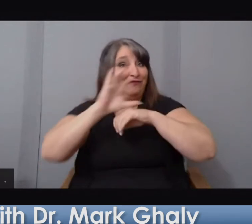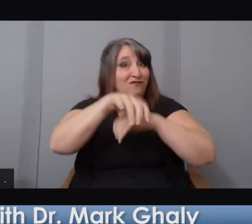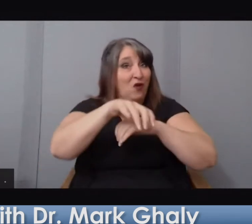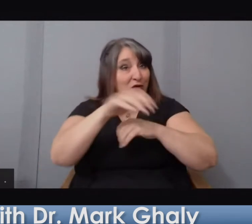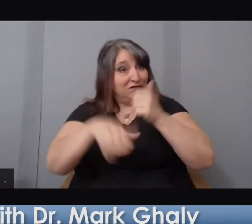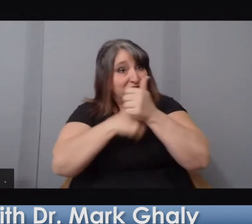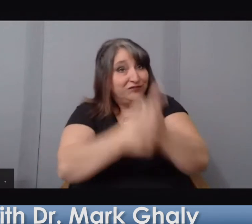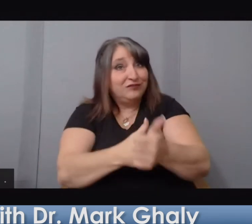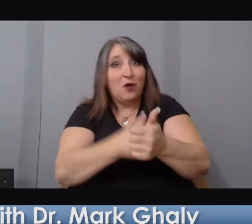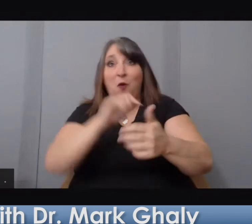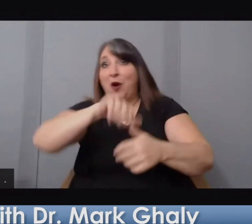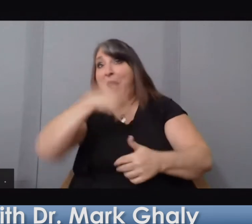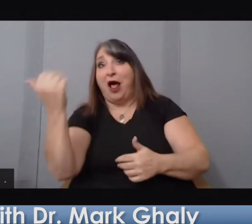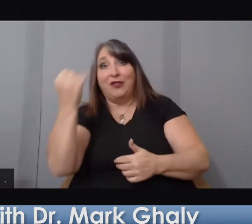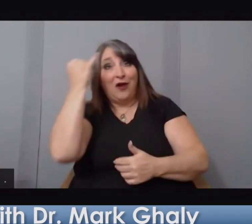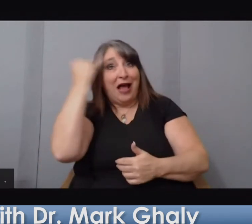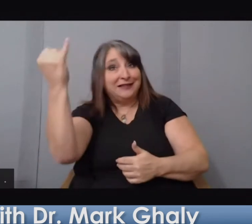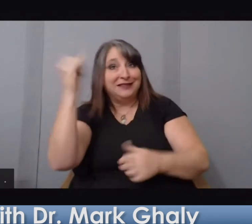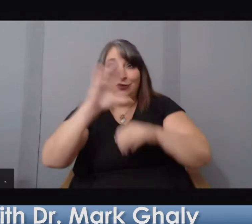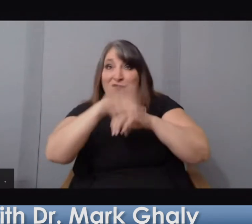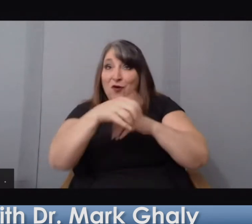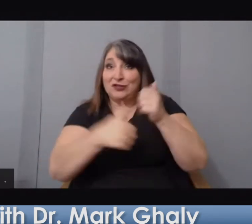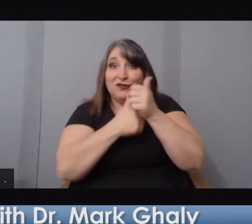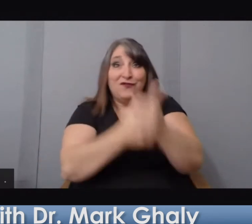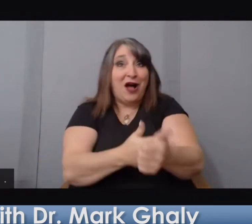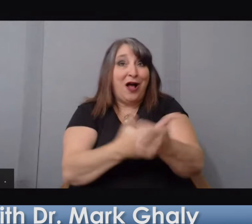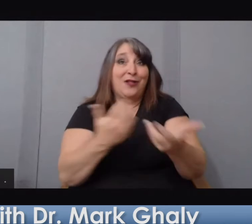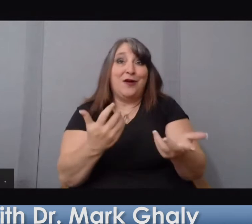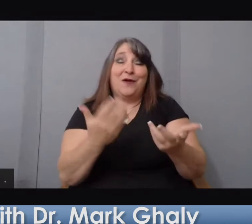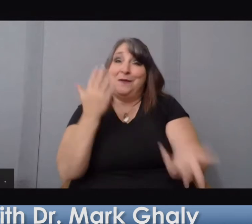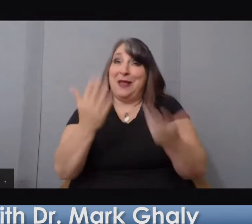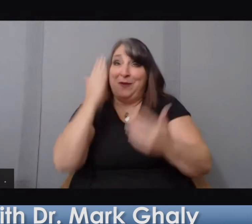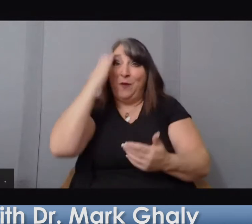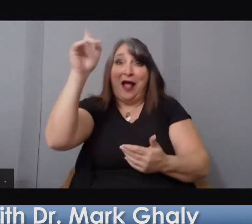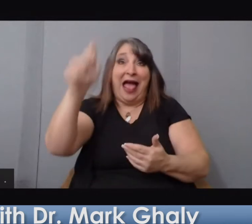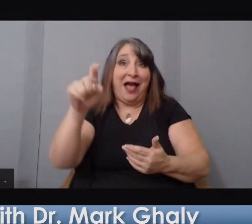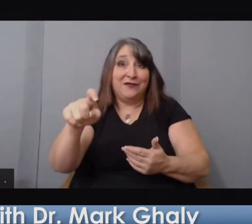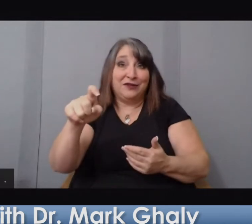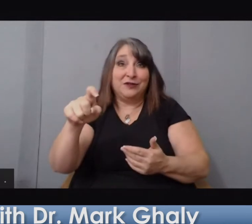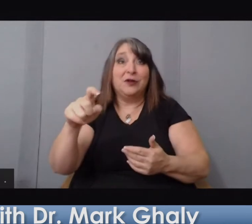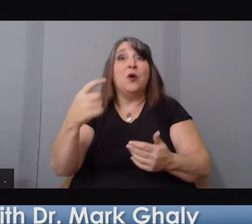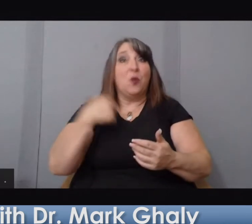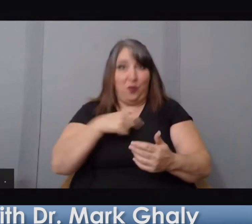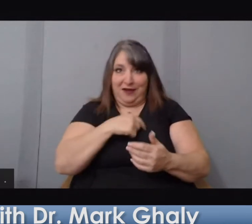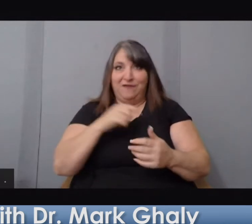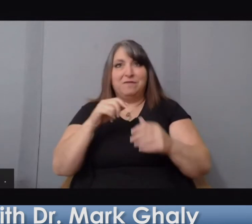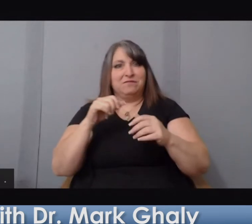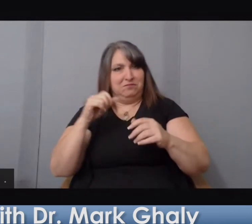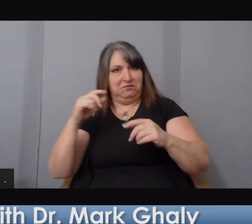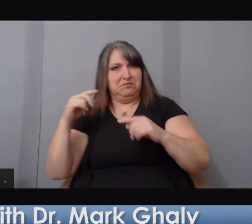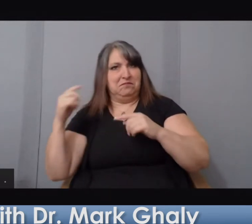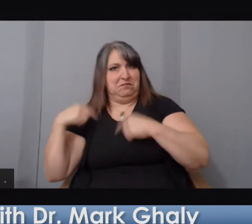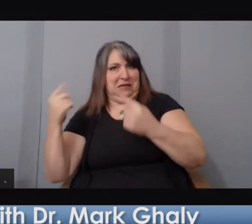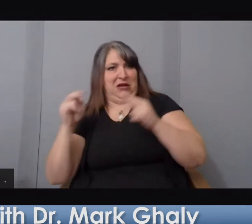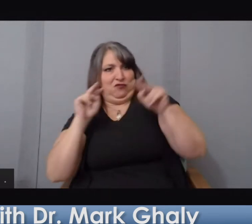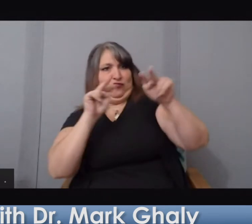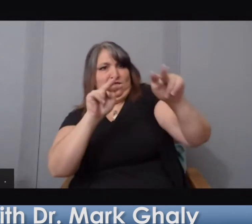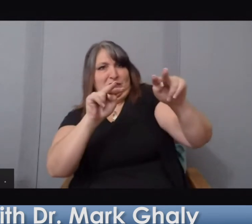as we put it there. And it's been happening to date, and it will continue to happen into the